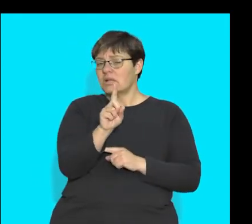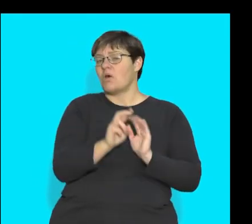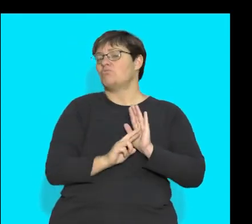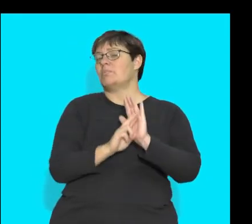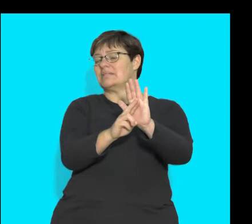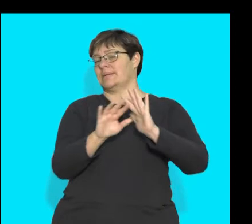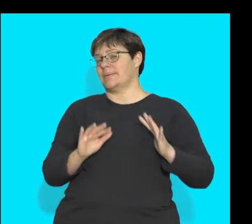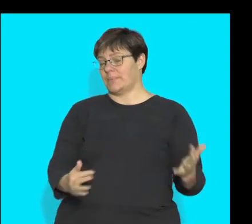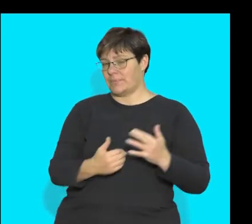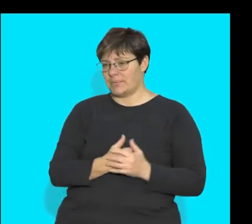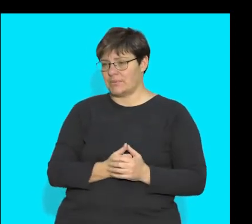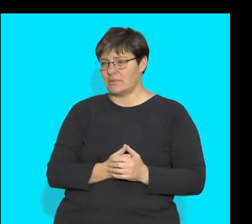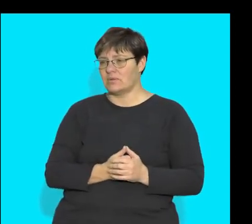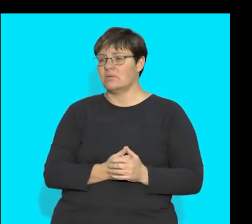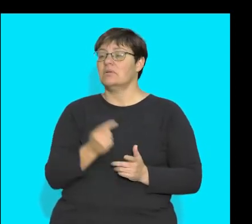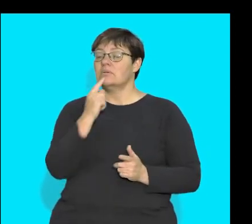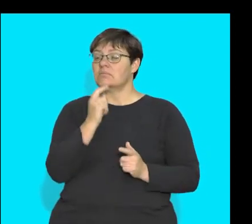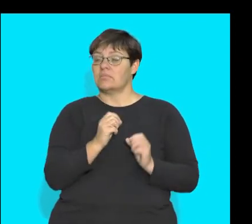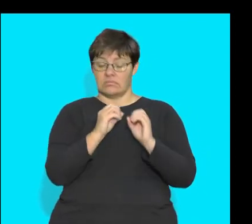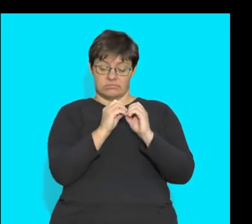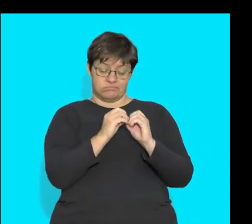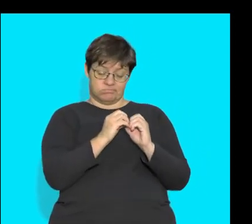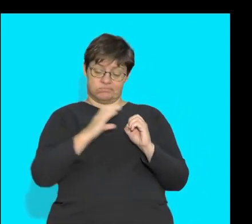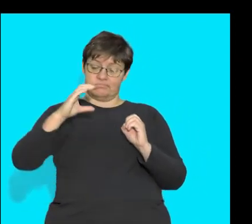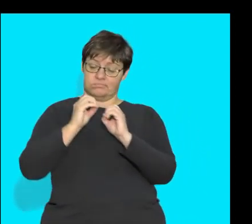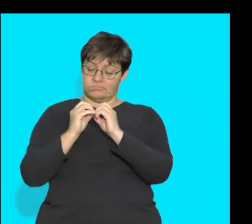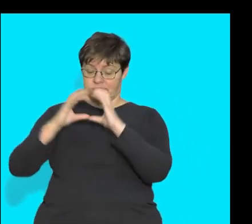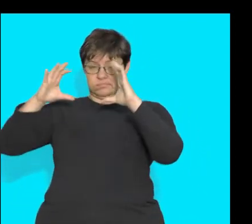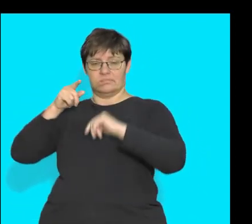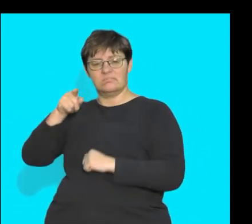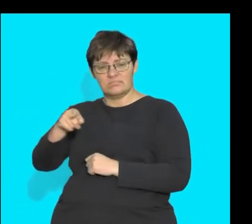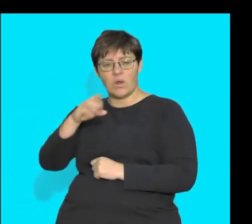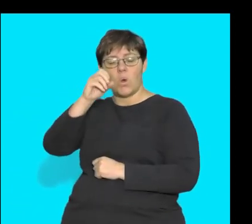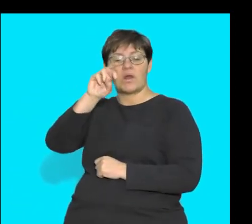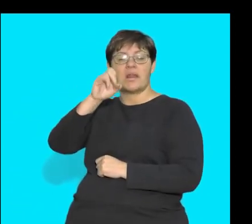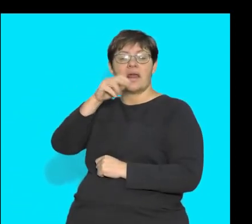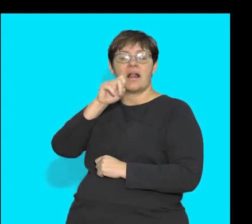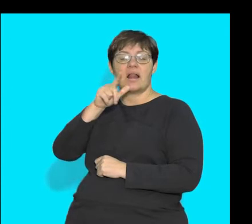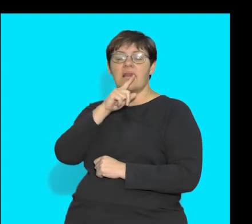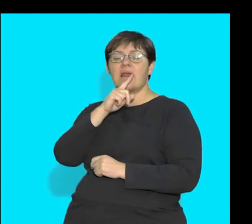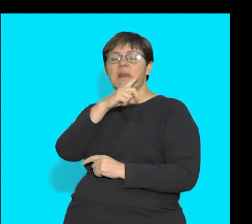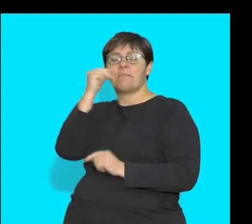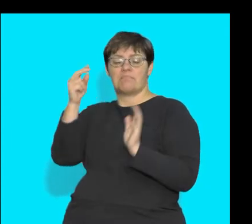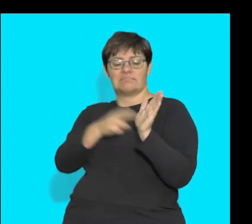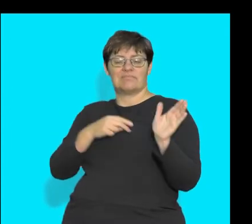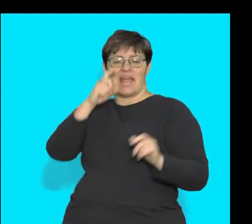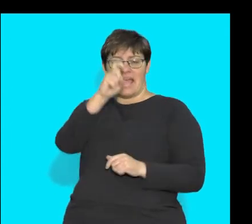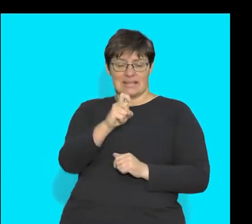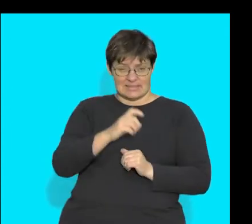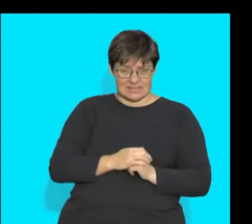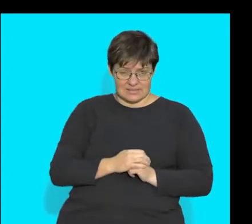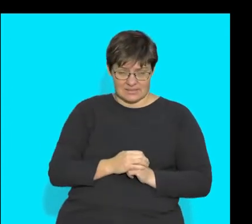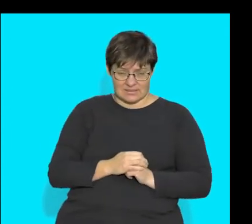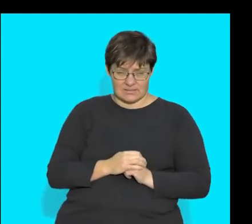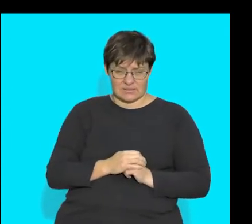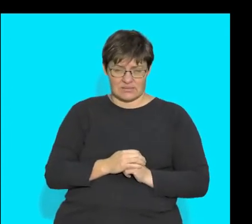often represented. It says the enlarged section represents an organelle labeled X. Now you're going